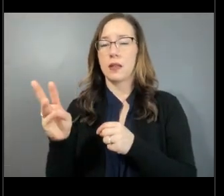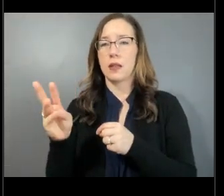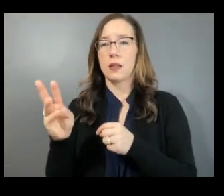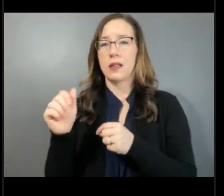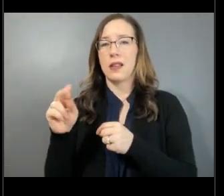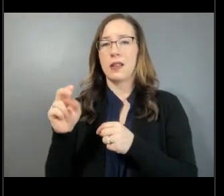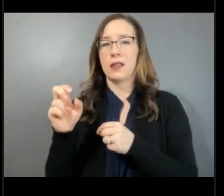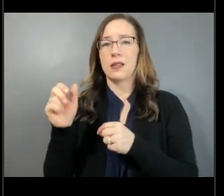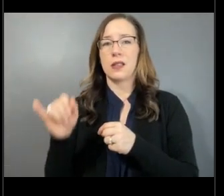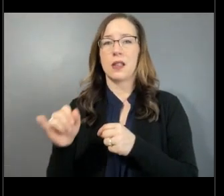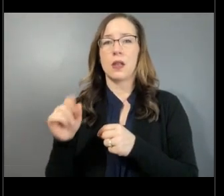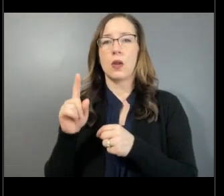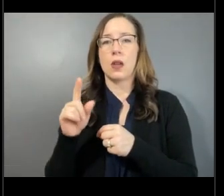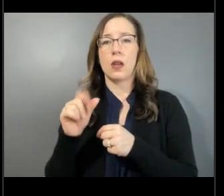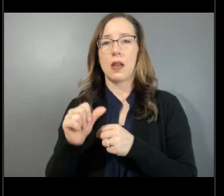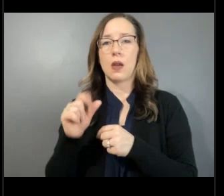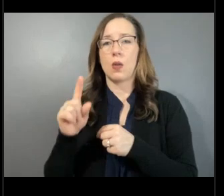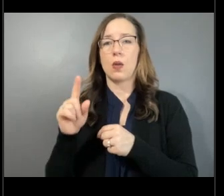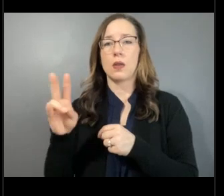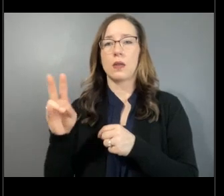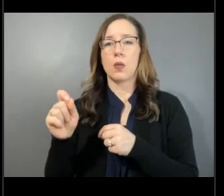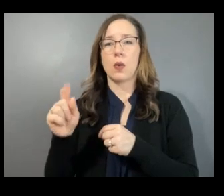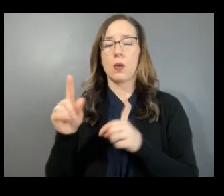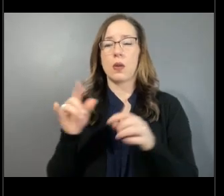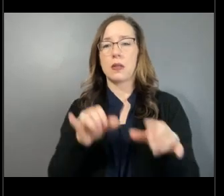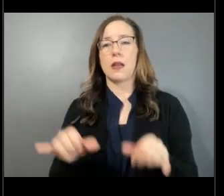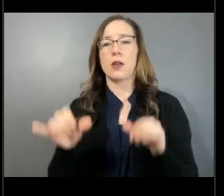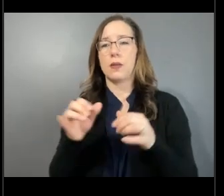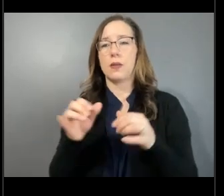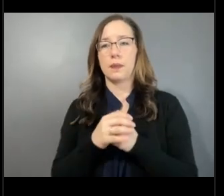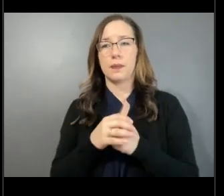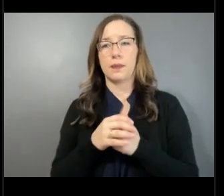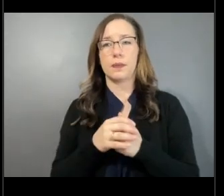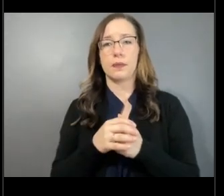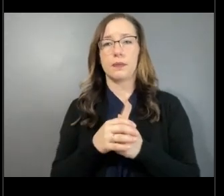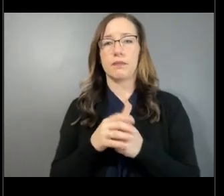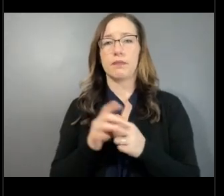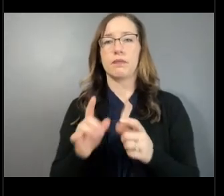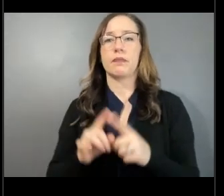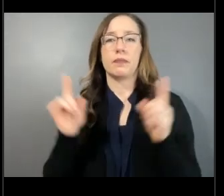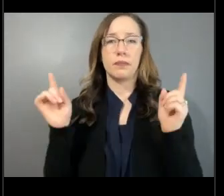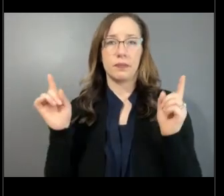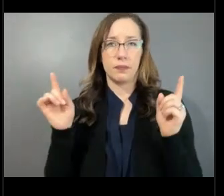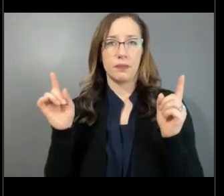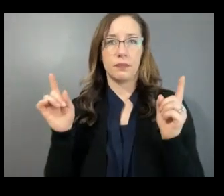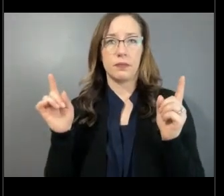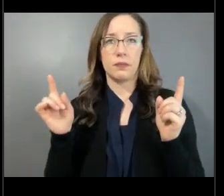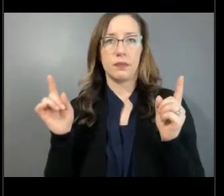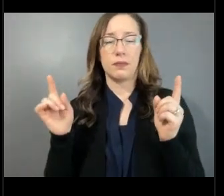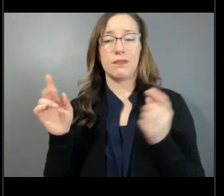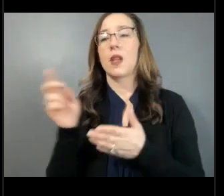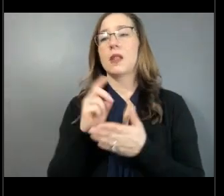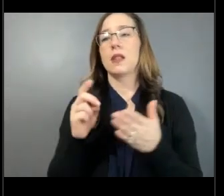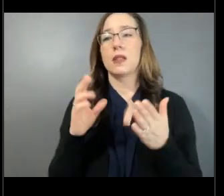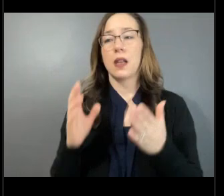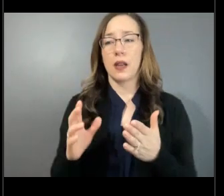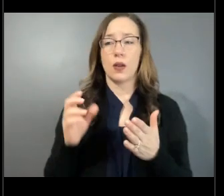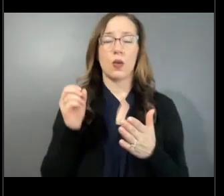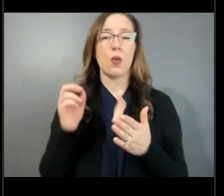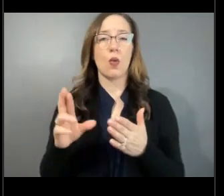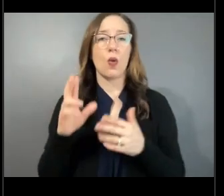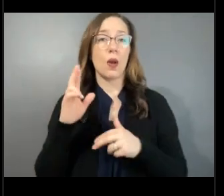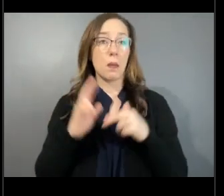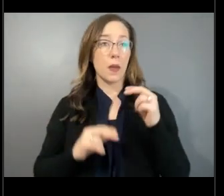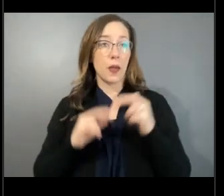ANSI A117.1 standard. However, a designer or a